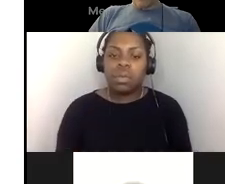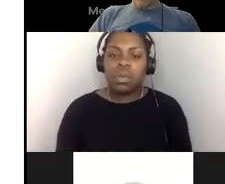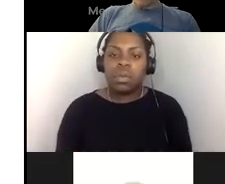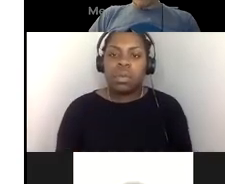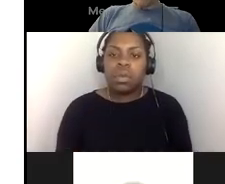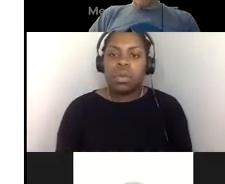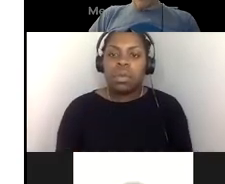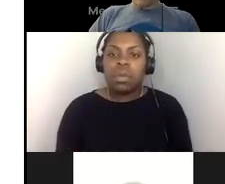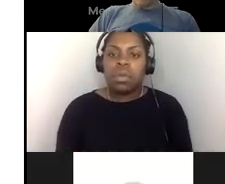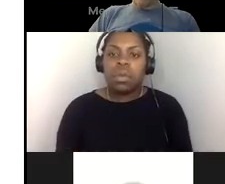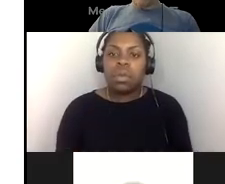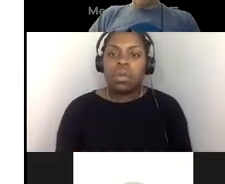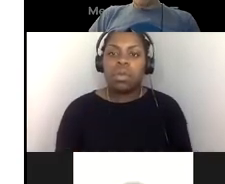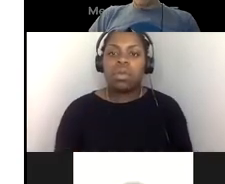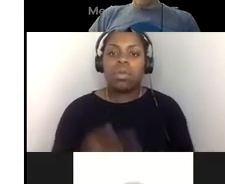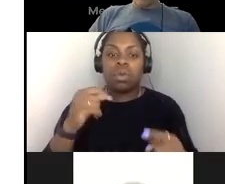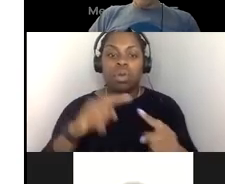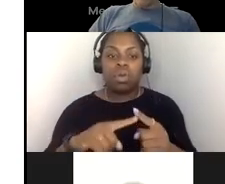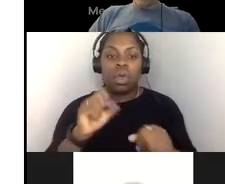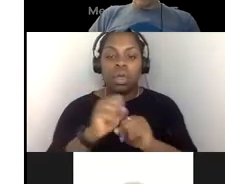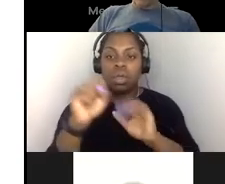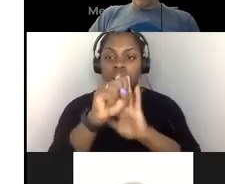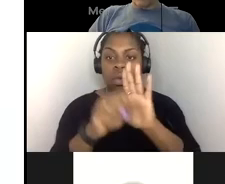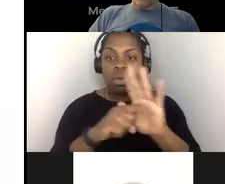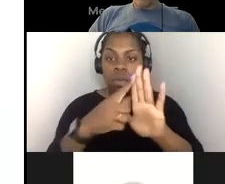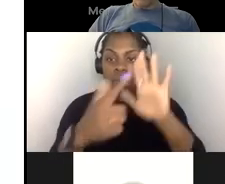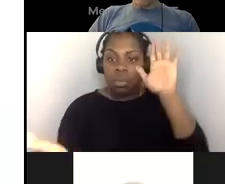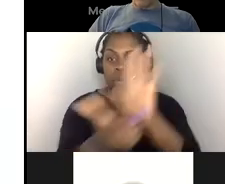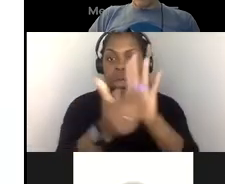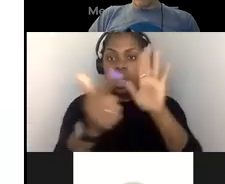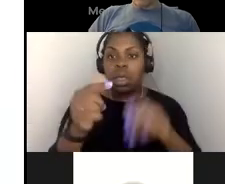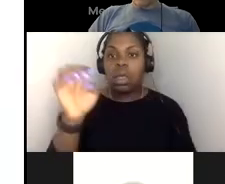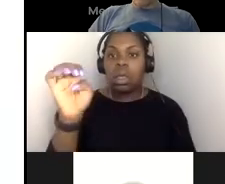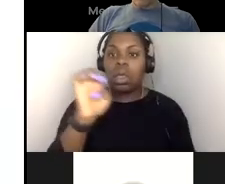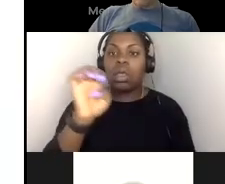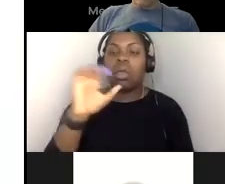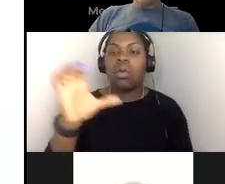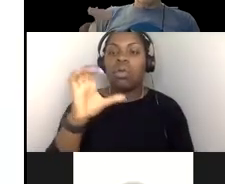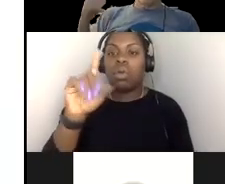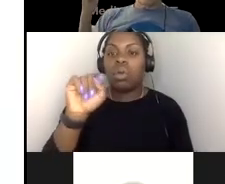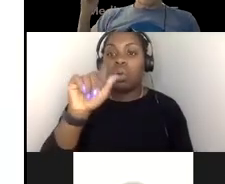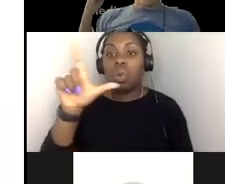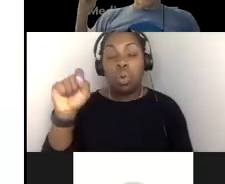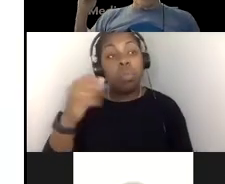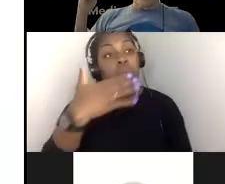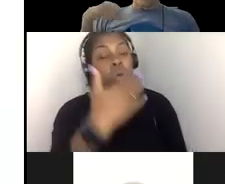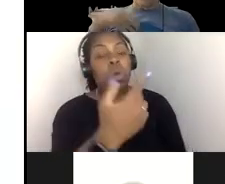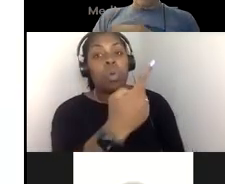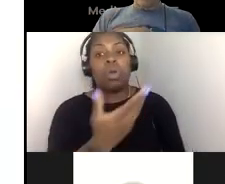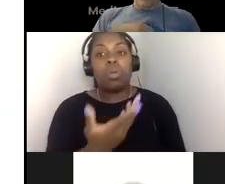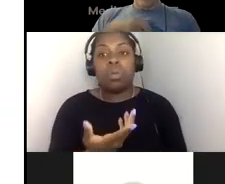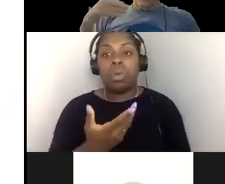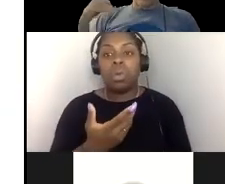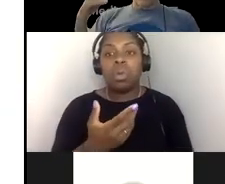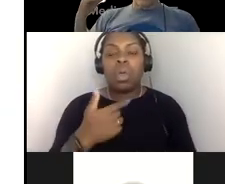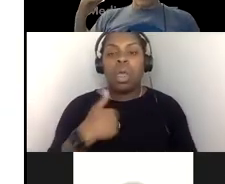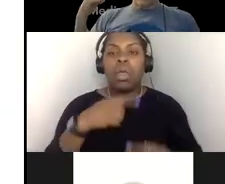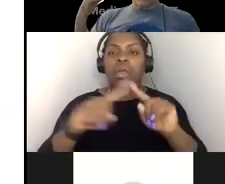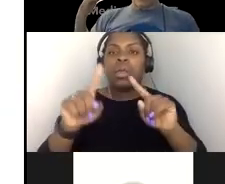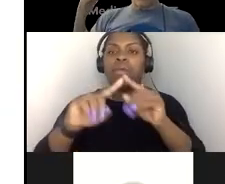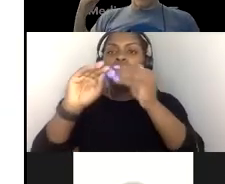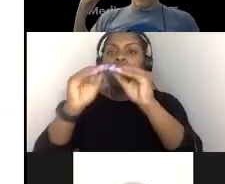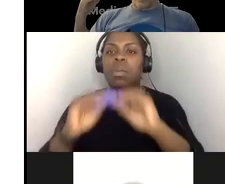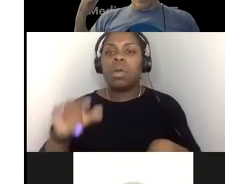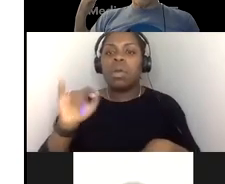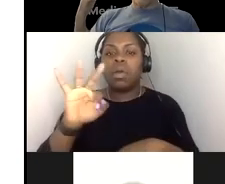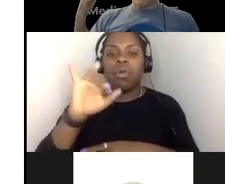Try and get cities and states to ban the use of incarceration tools. So good, good. We've had, you know, we've had a number of